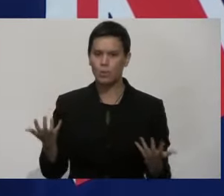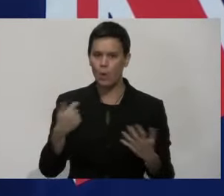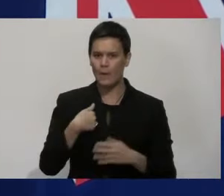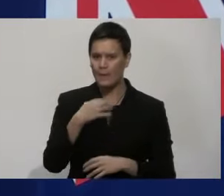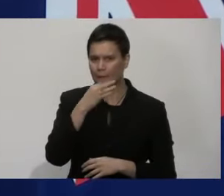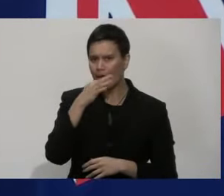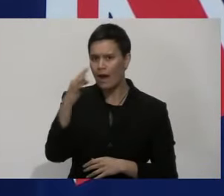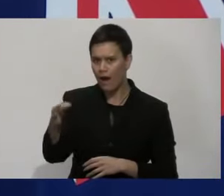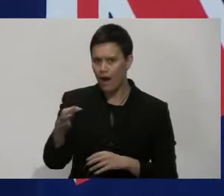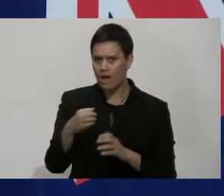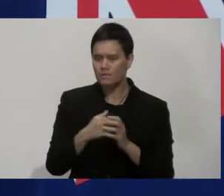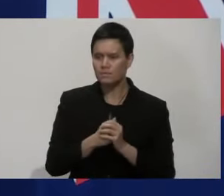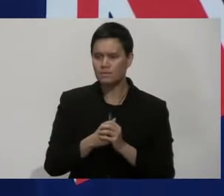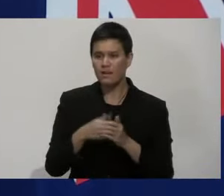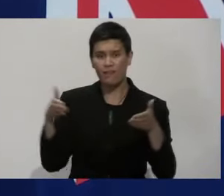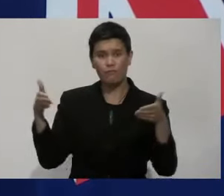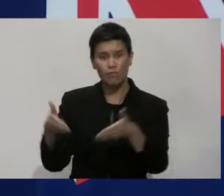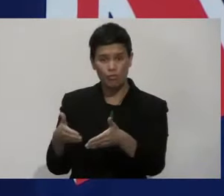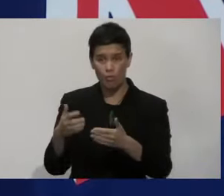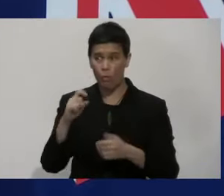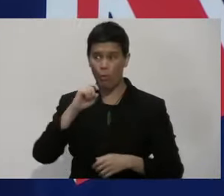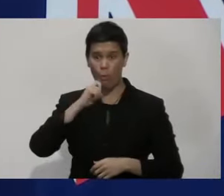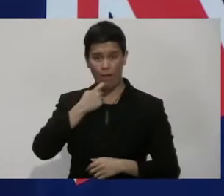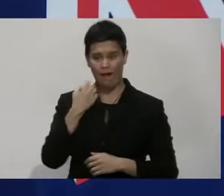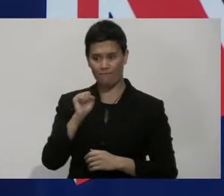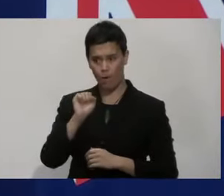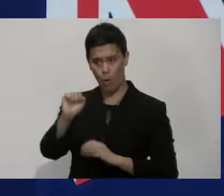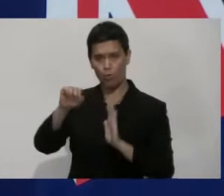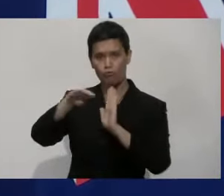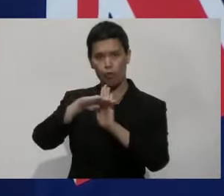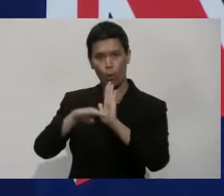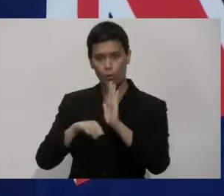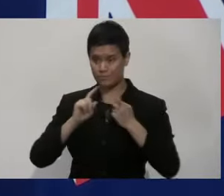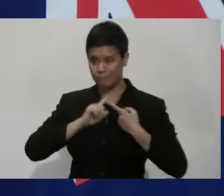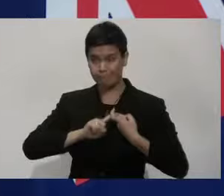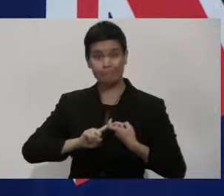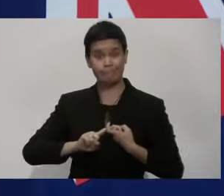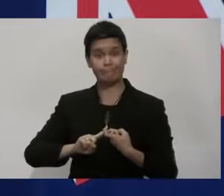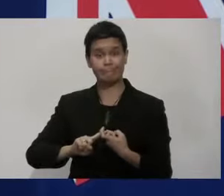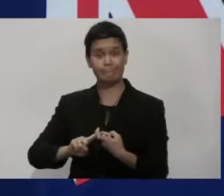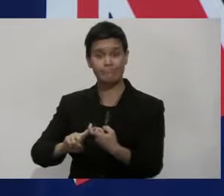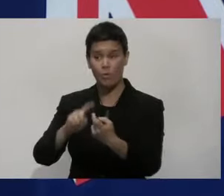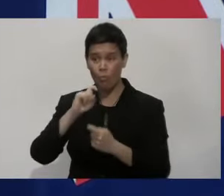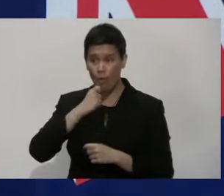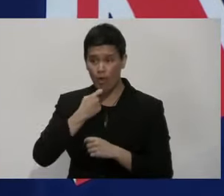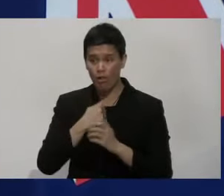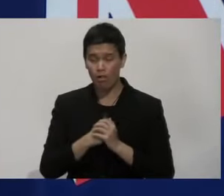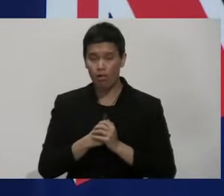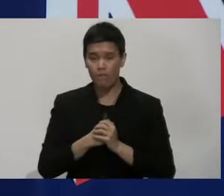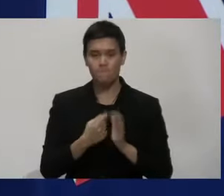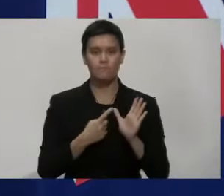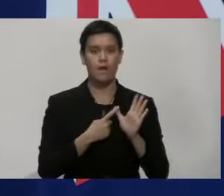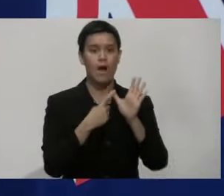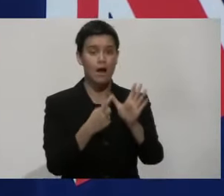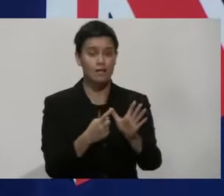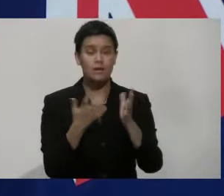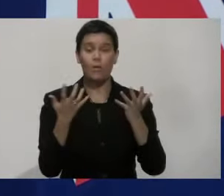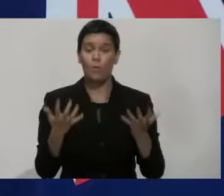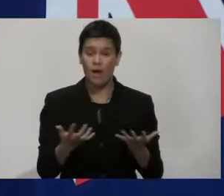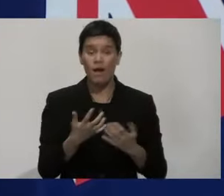norm, that there just will need to be restrictions on those sorts of gatherings in the future? I think you'll see that we